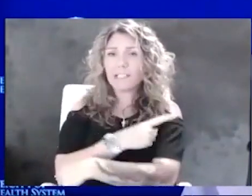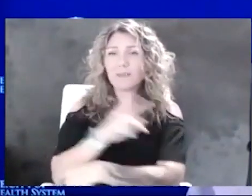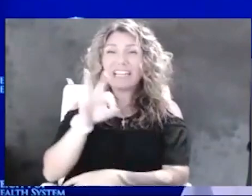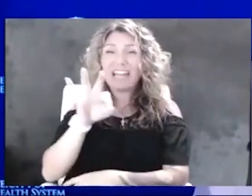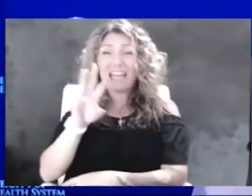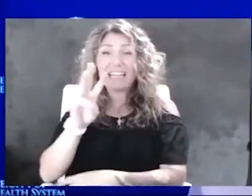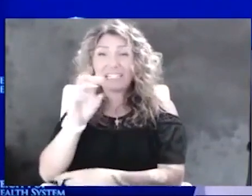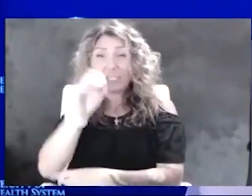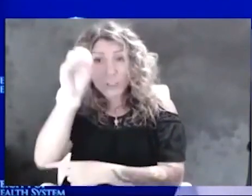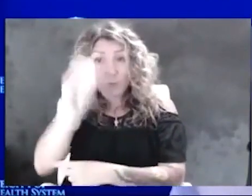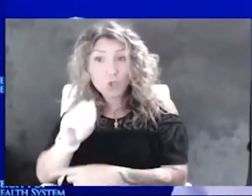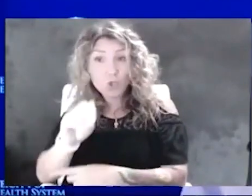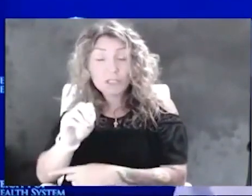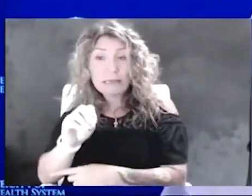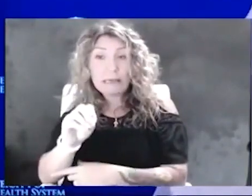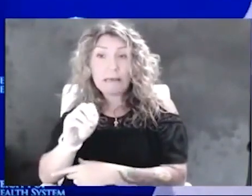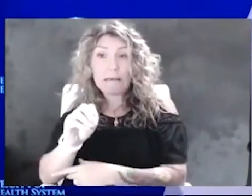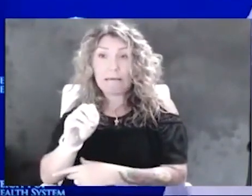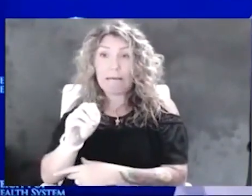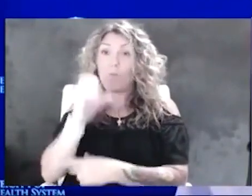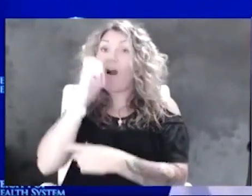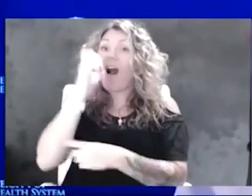were unvaccinated. So that is a much larger